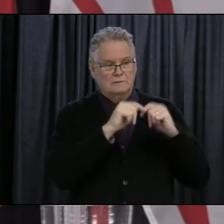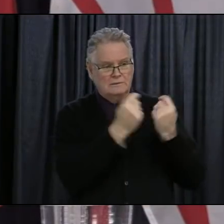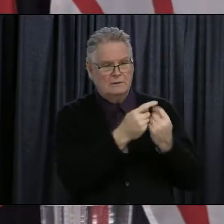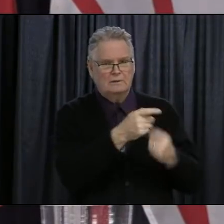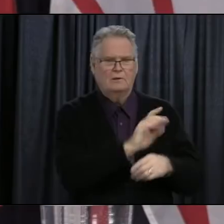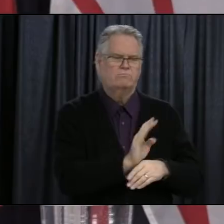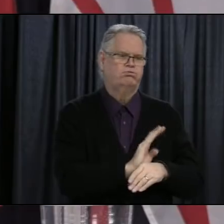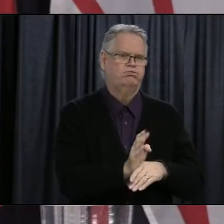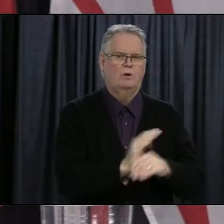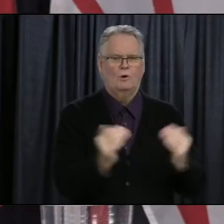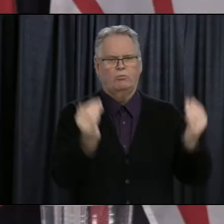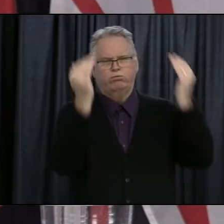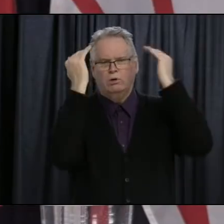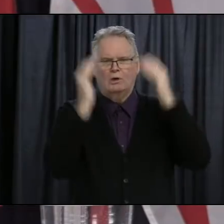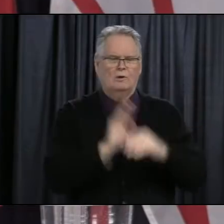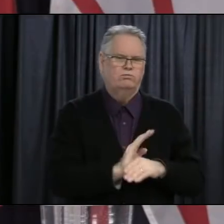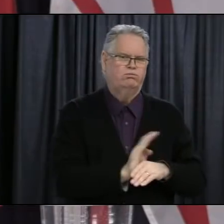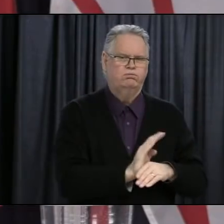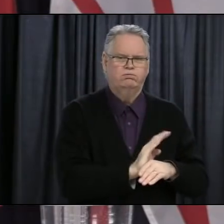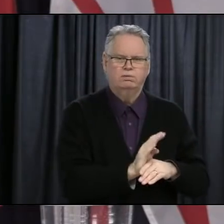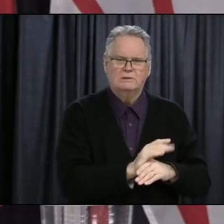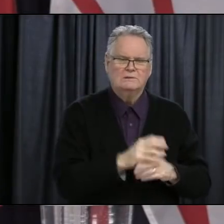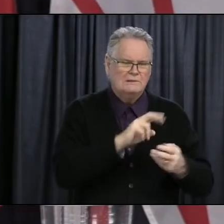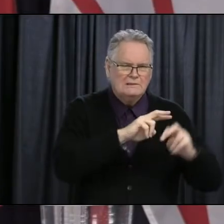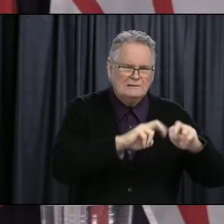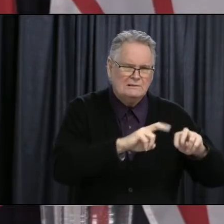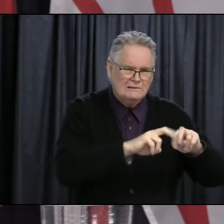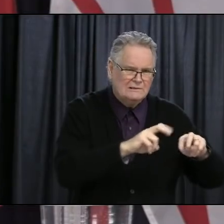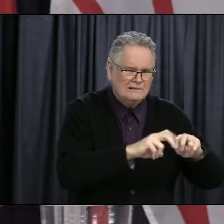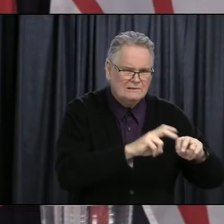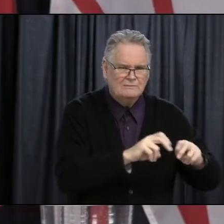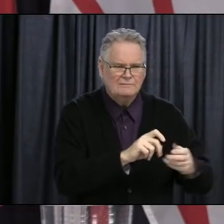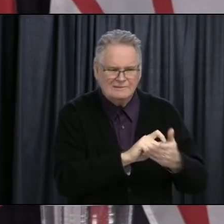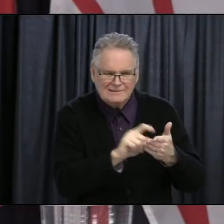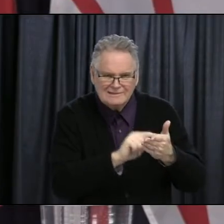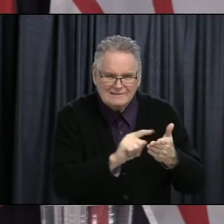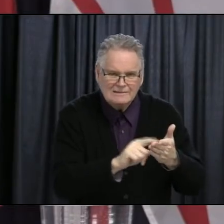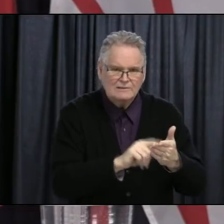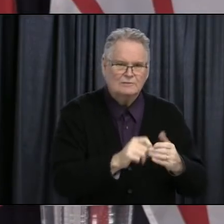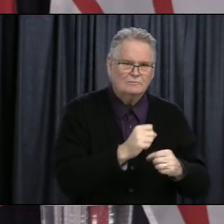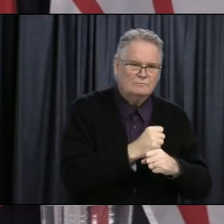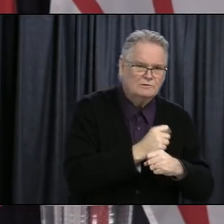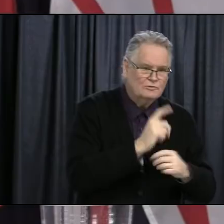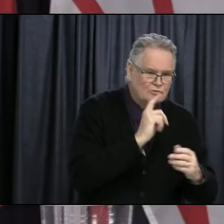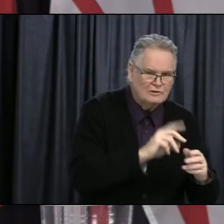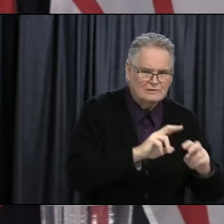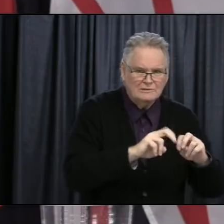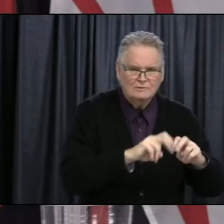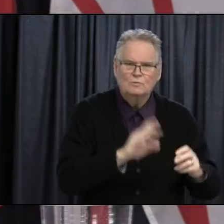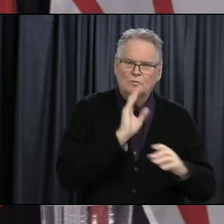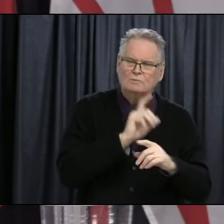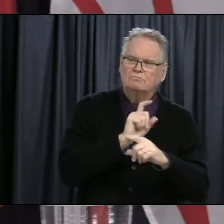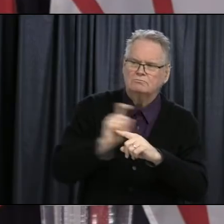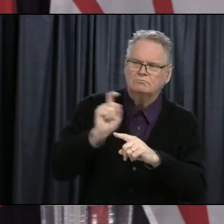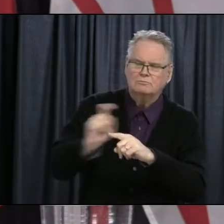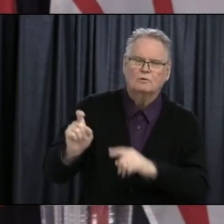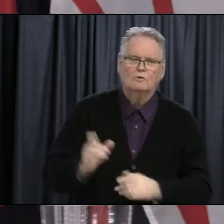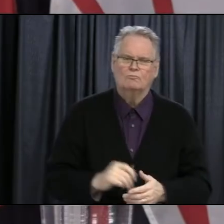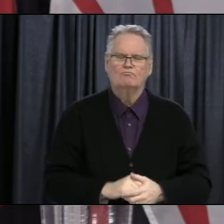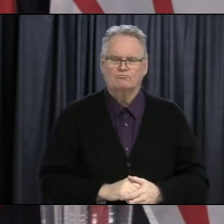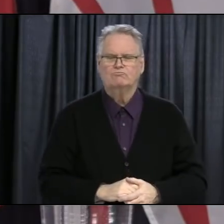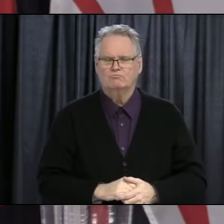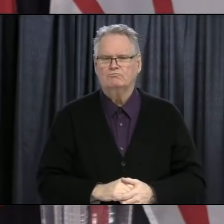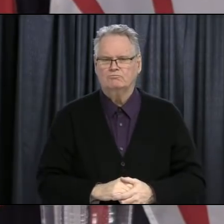being answered. I can't speak to a specific detail, but it is staffed and it is available for small businesses to reach out. We know